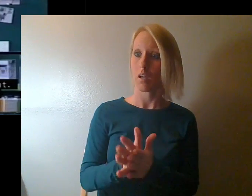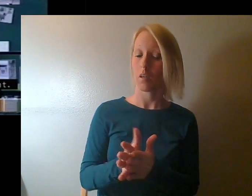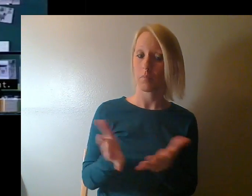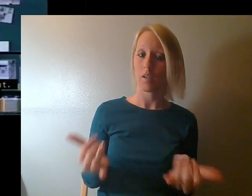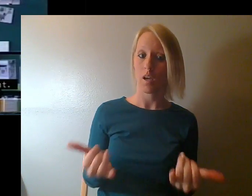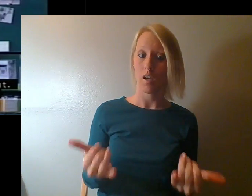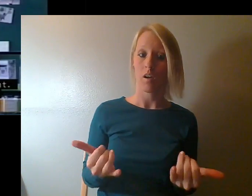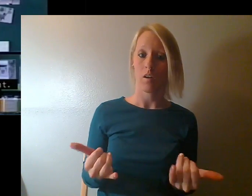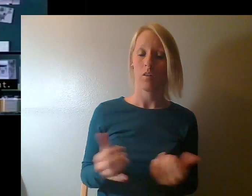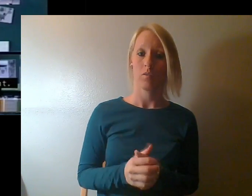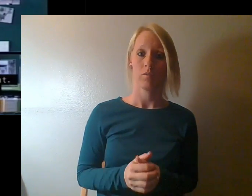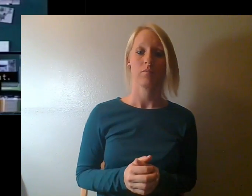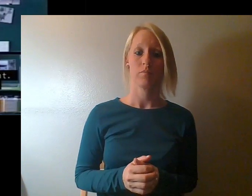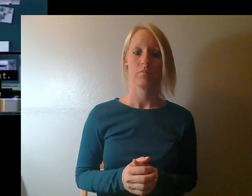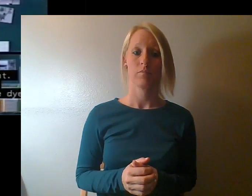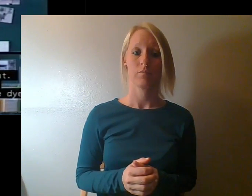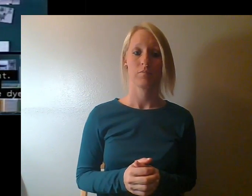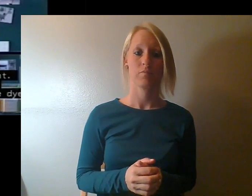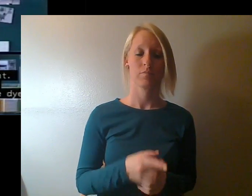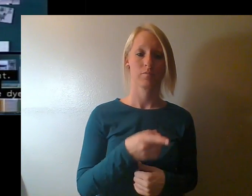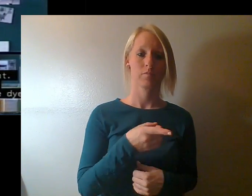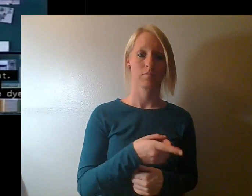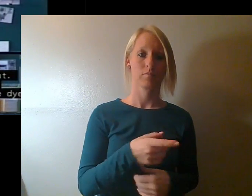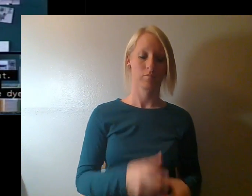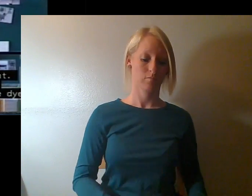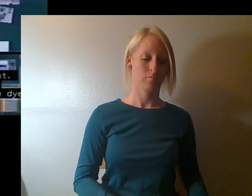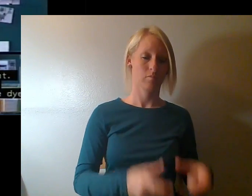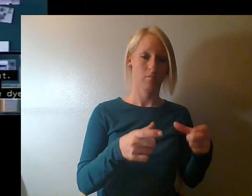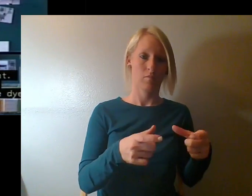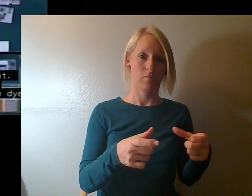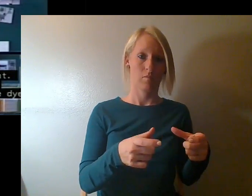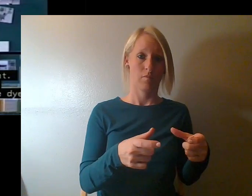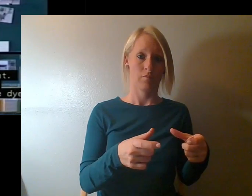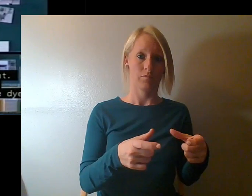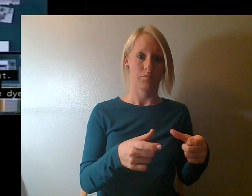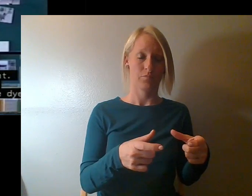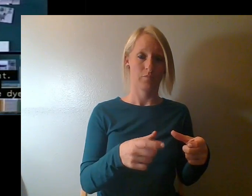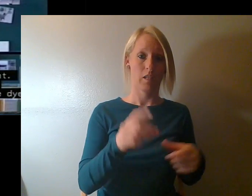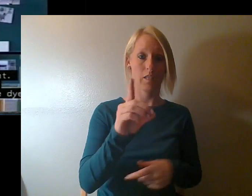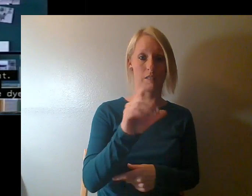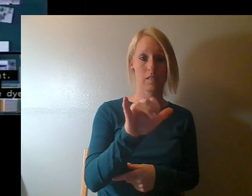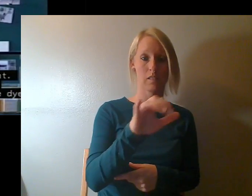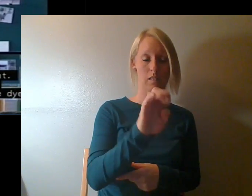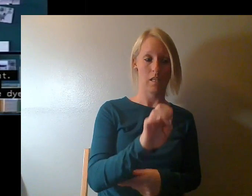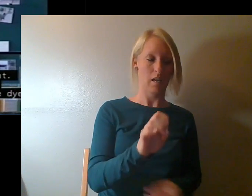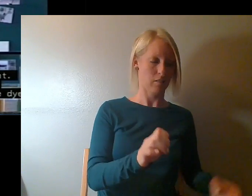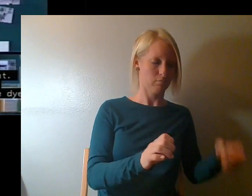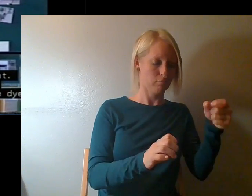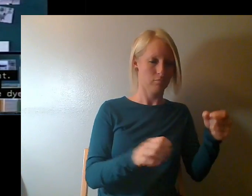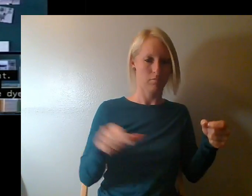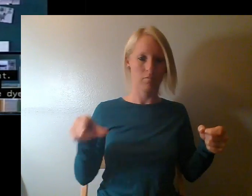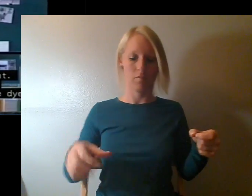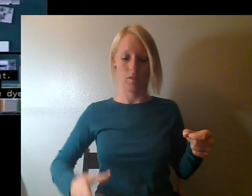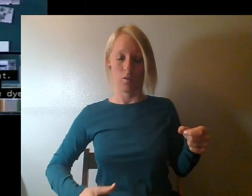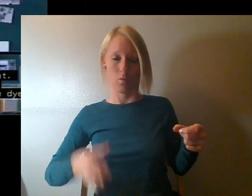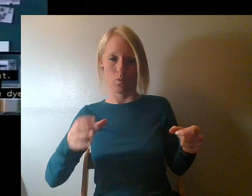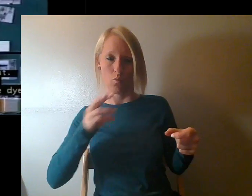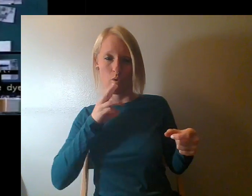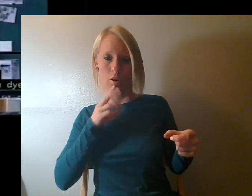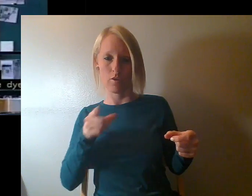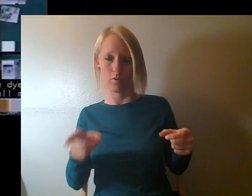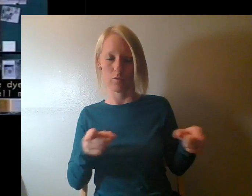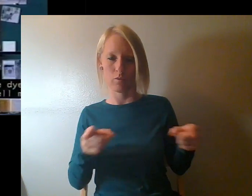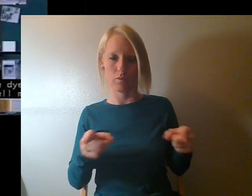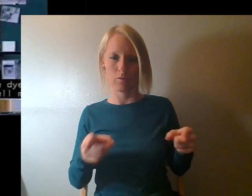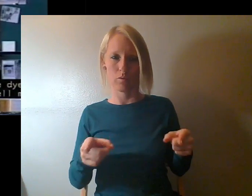as dark or as concentrated a color as the dye? No. All right? So